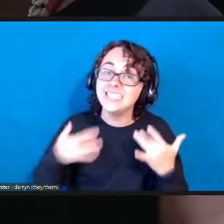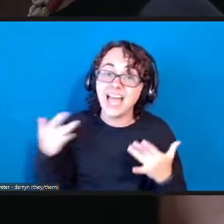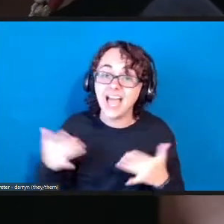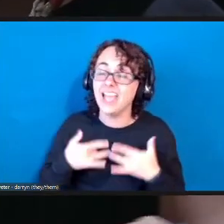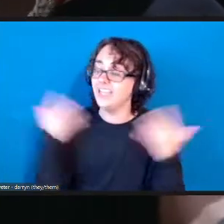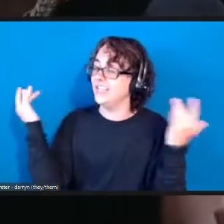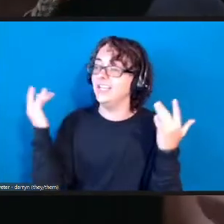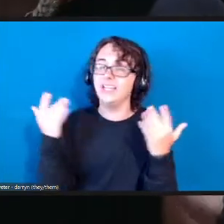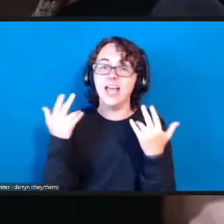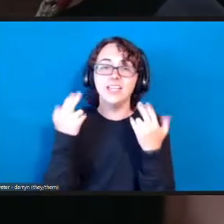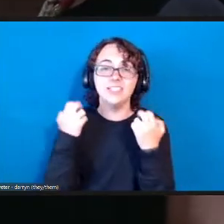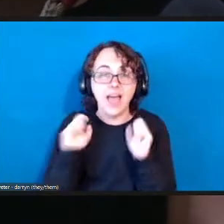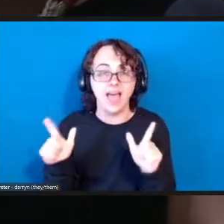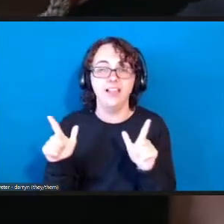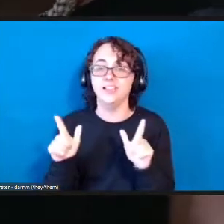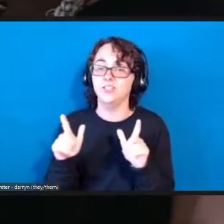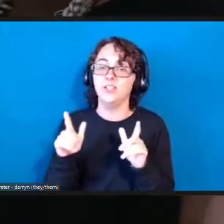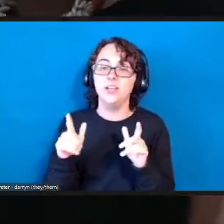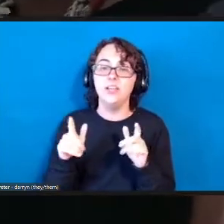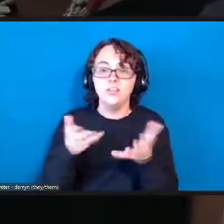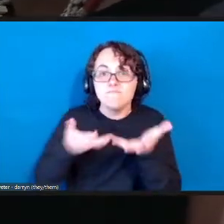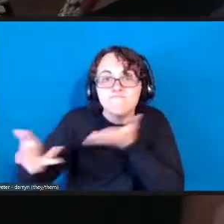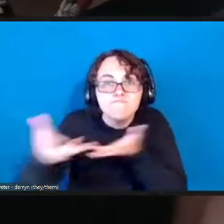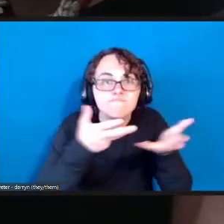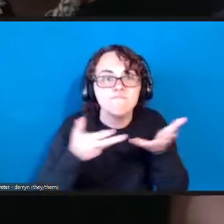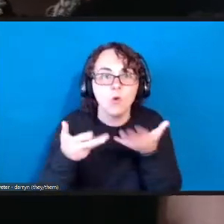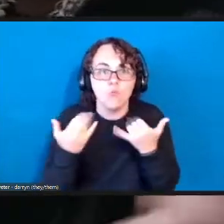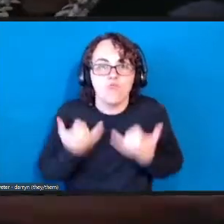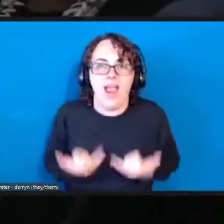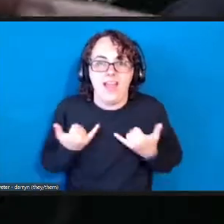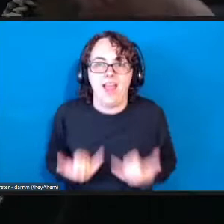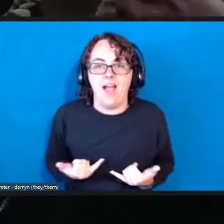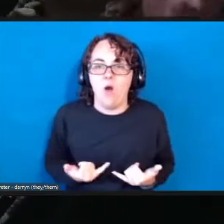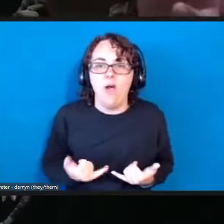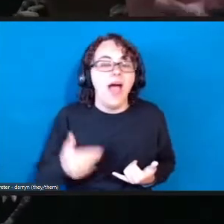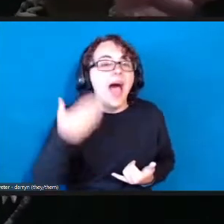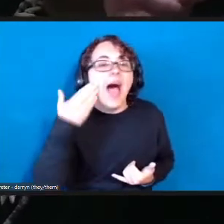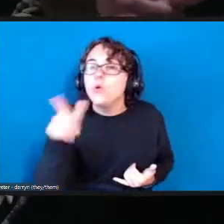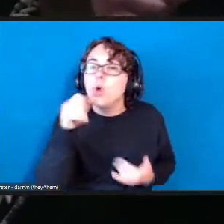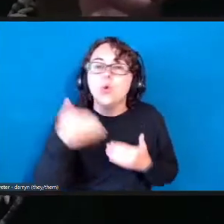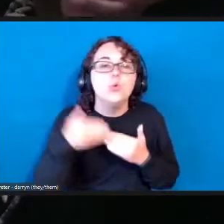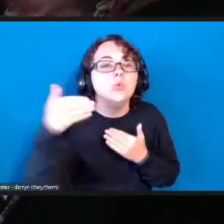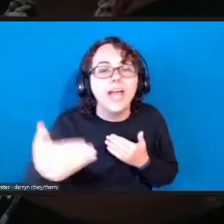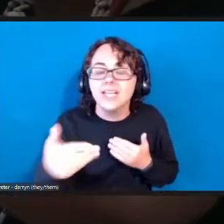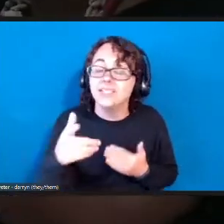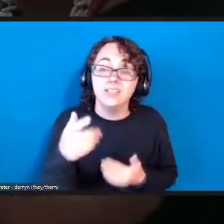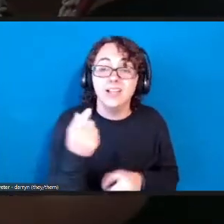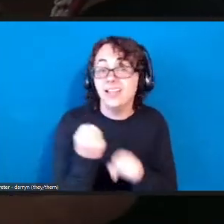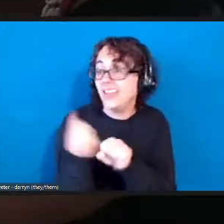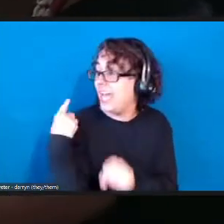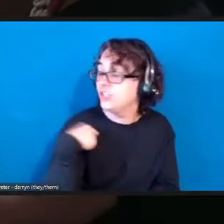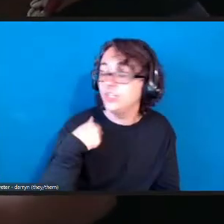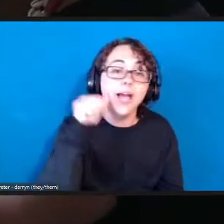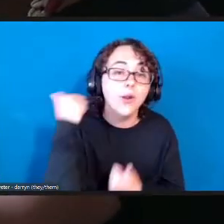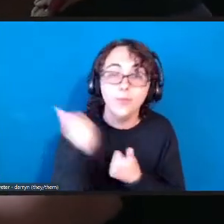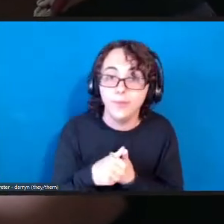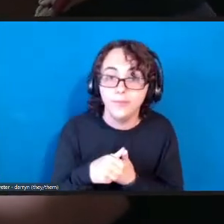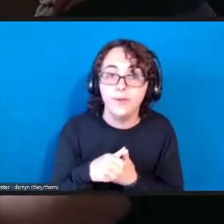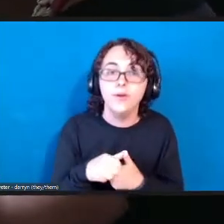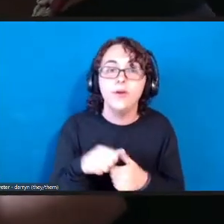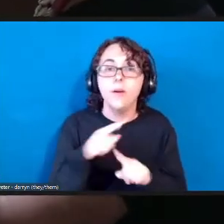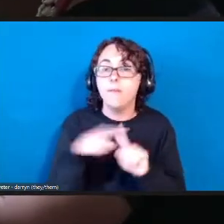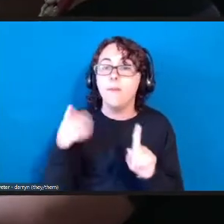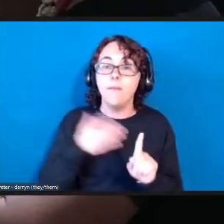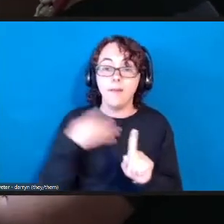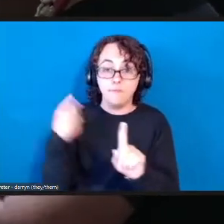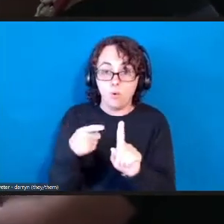room with for right now. And I don't know who's coming next, and I can't remember who I did last year. I'm here with these folks right now.